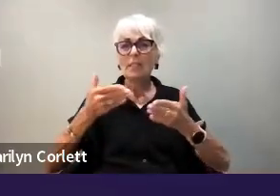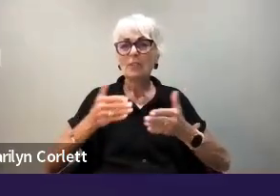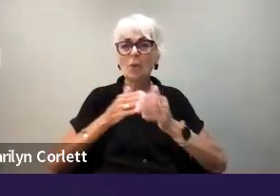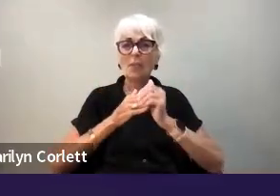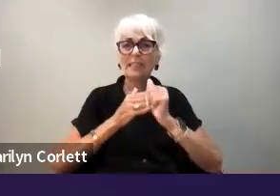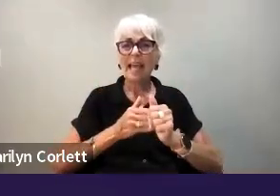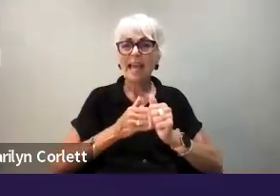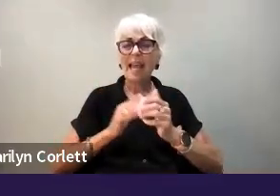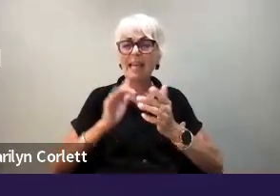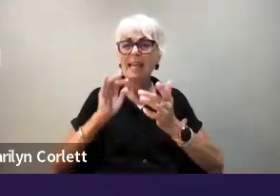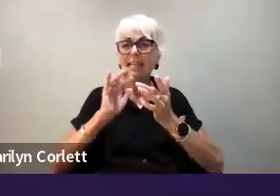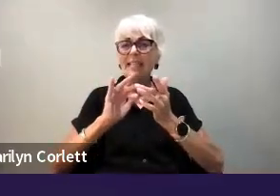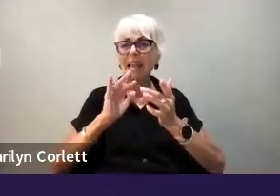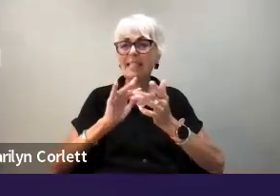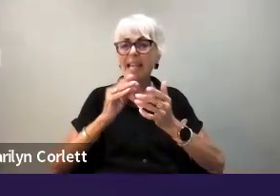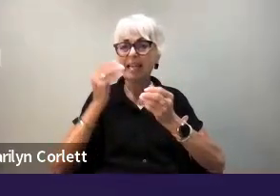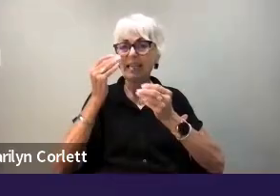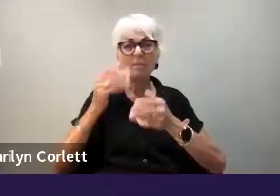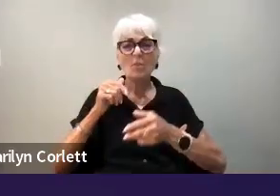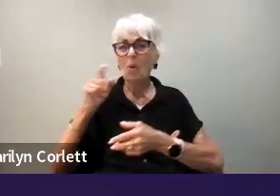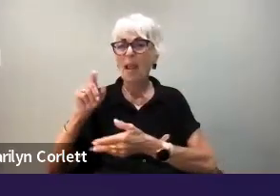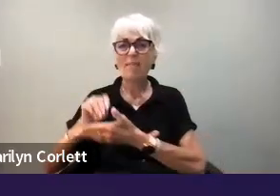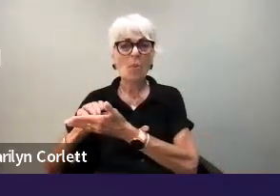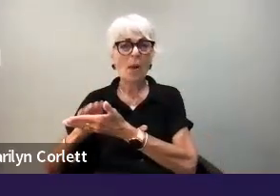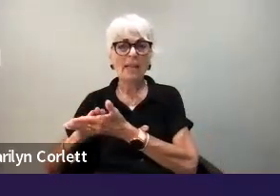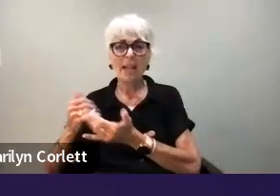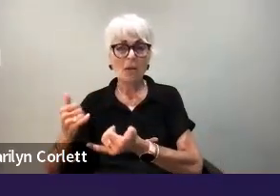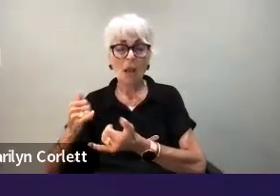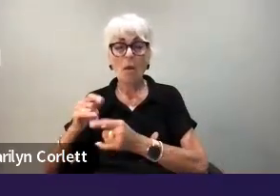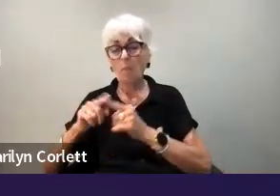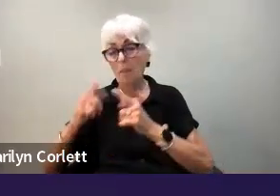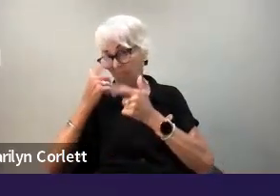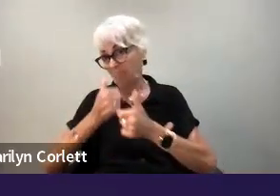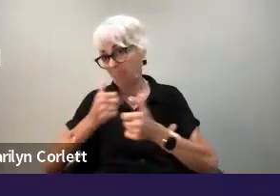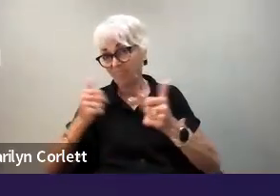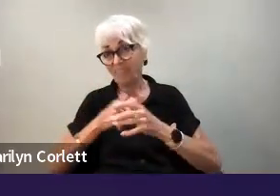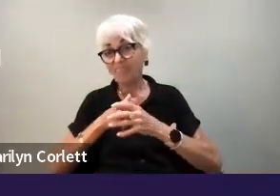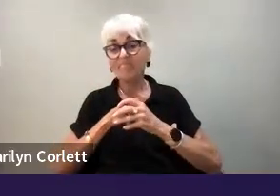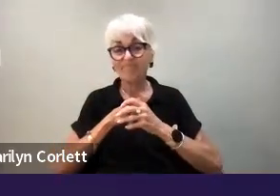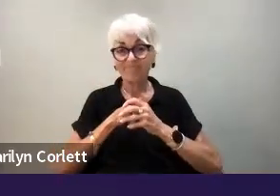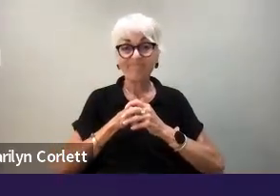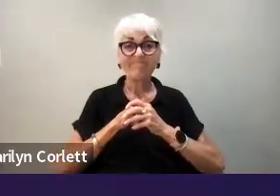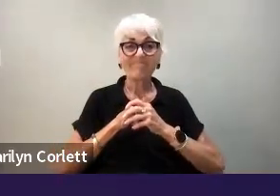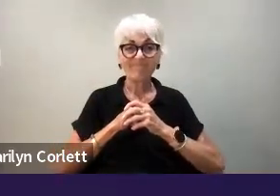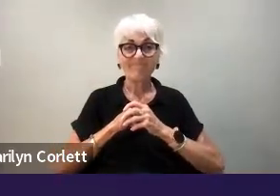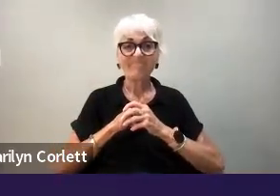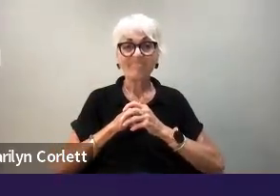So you don't necessarily need to write this down now, but if you want to, you can. Yes.